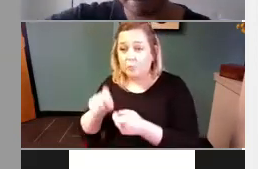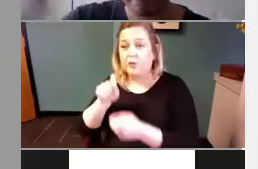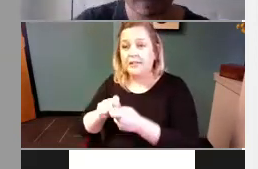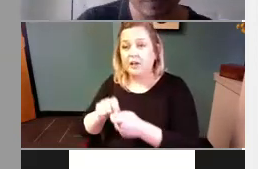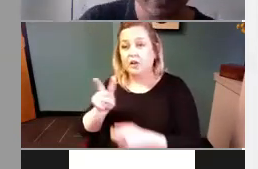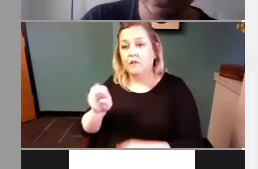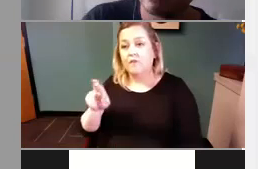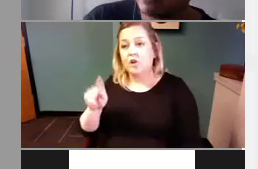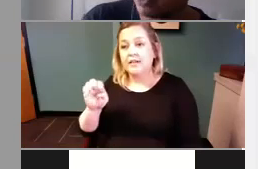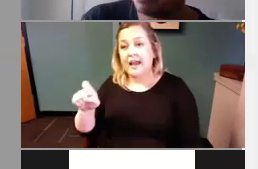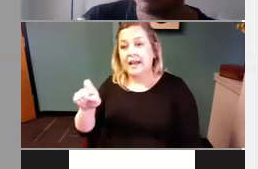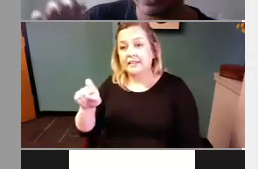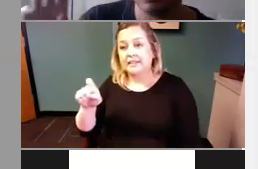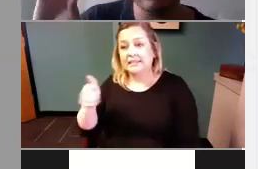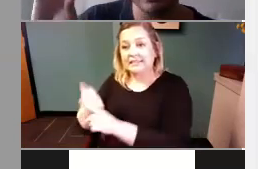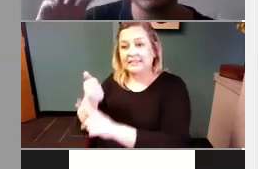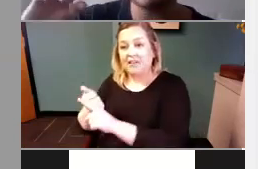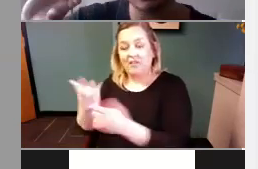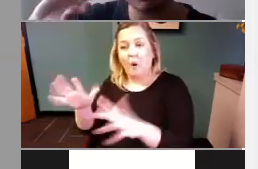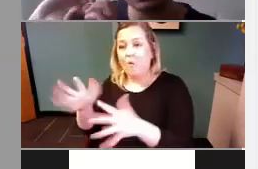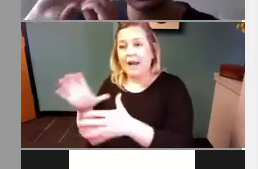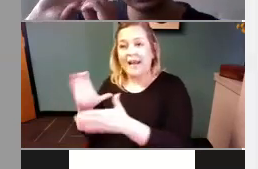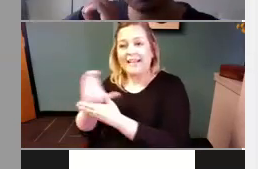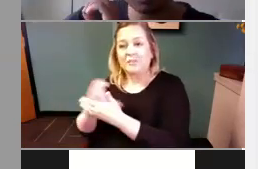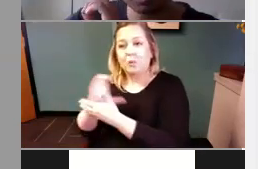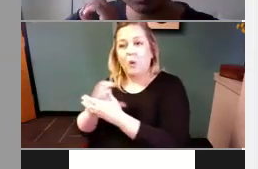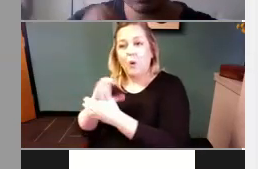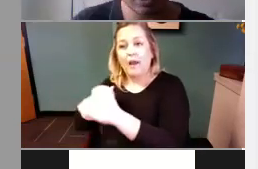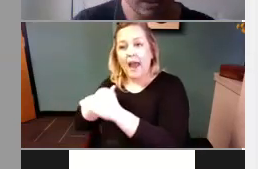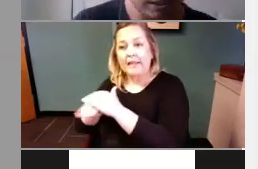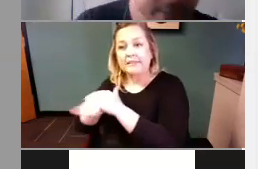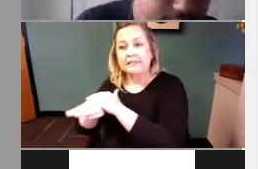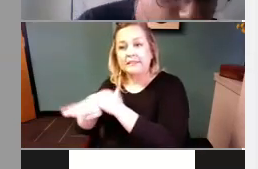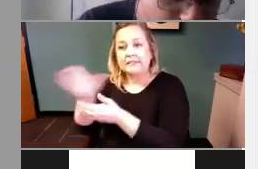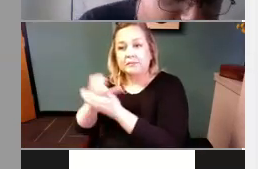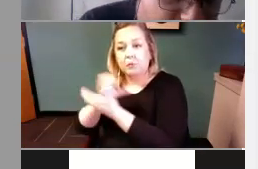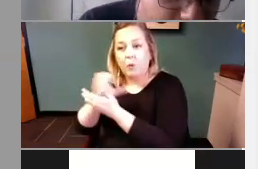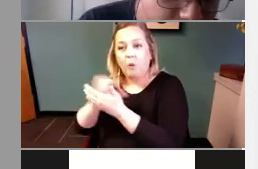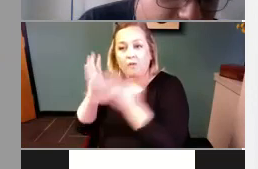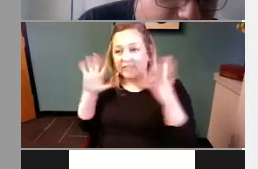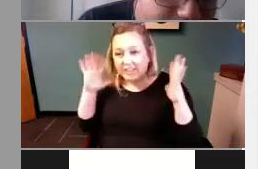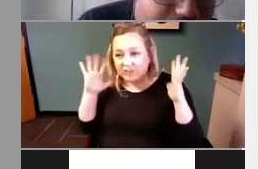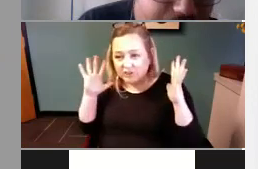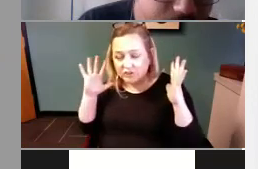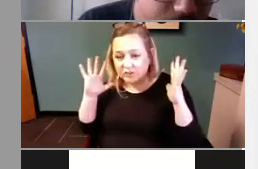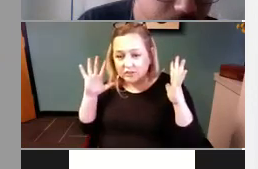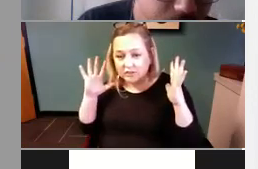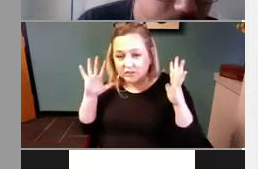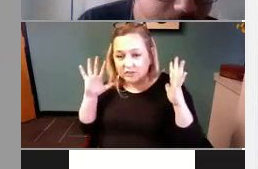explored, right? If a particular vertex is completely explored, let's give you an example of that.